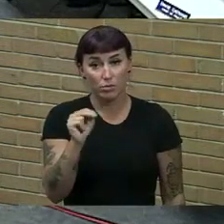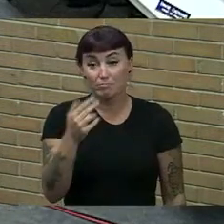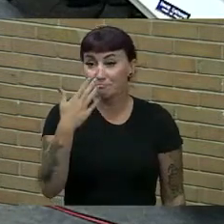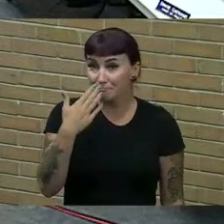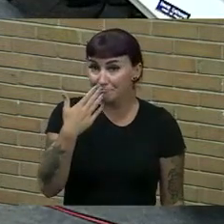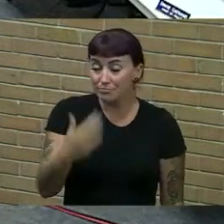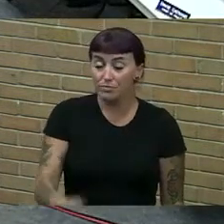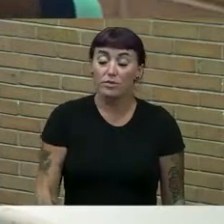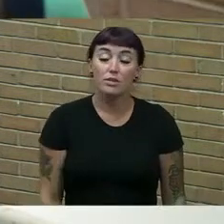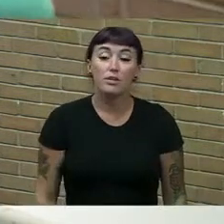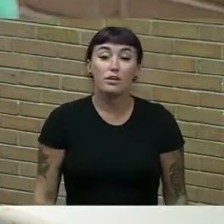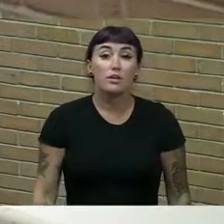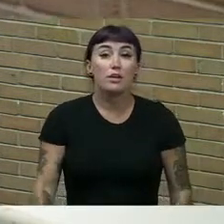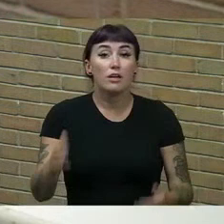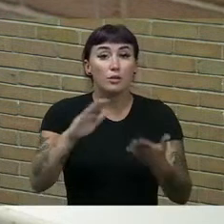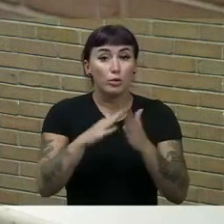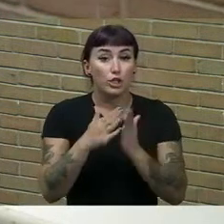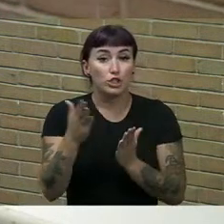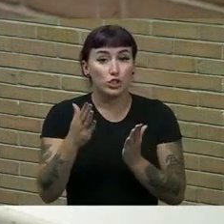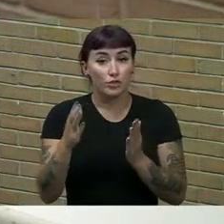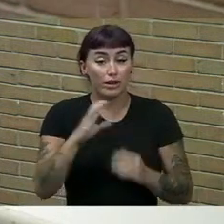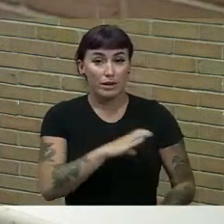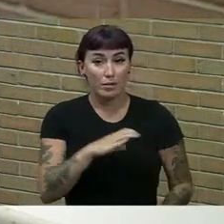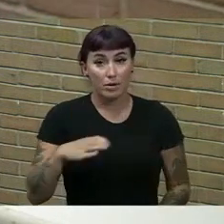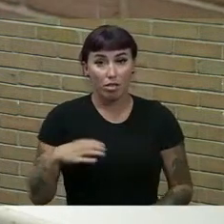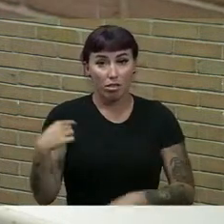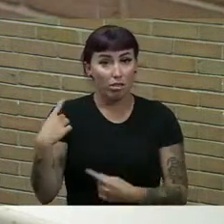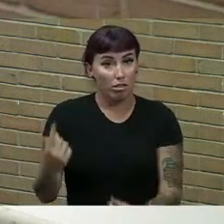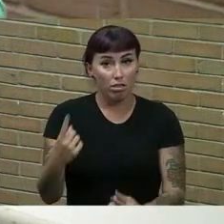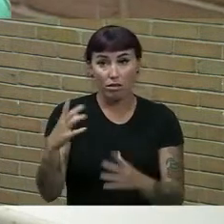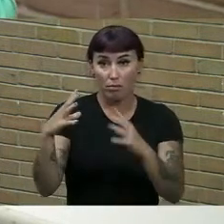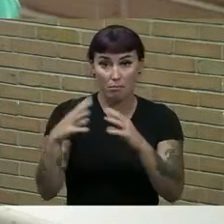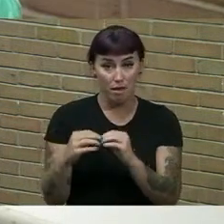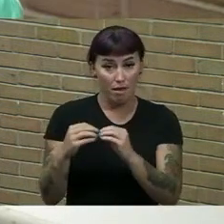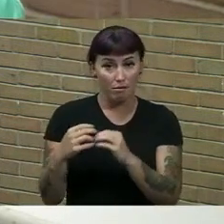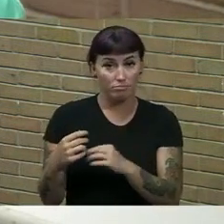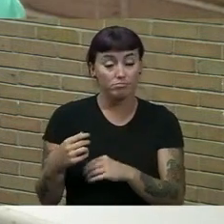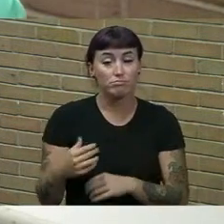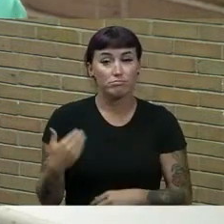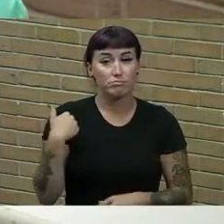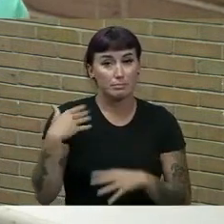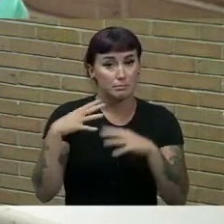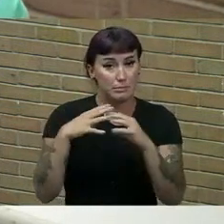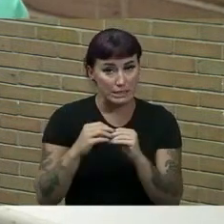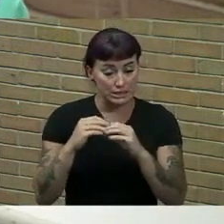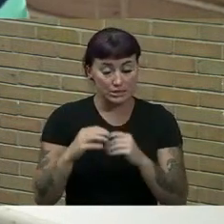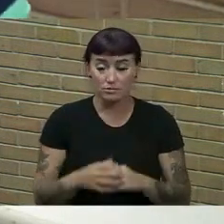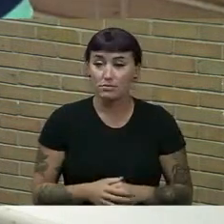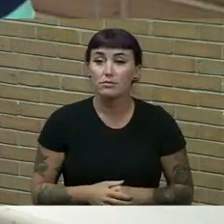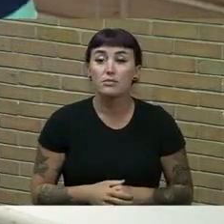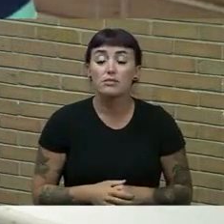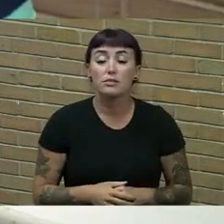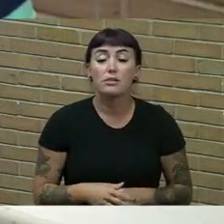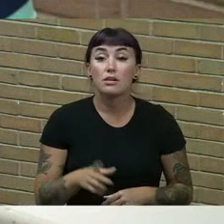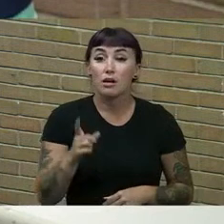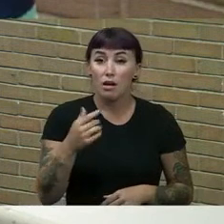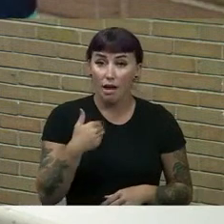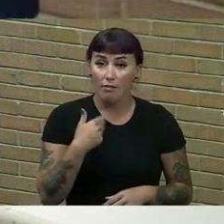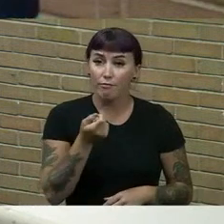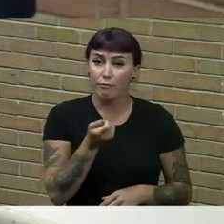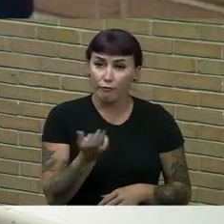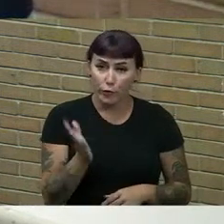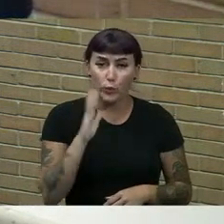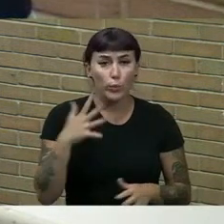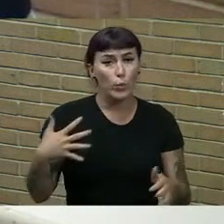Bill. The Community Services Committee has not met in the intervening timeframe since our last town board meeting, but I do have a few